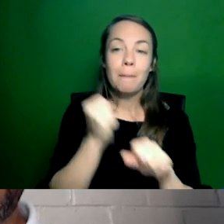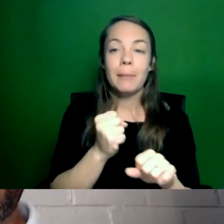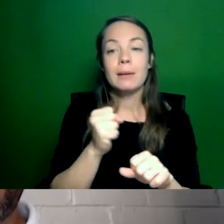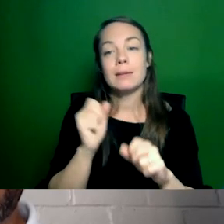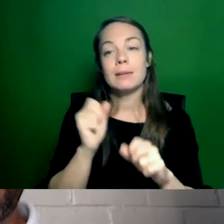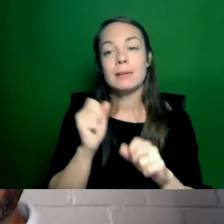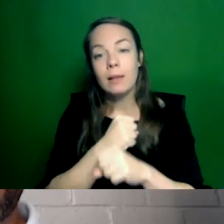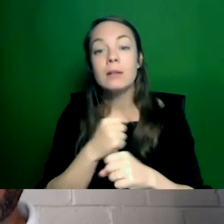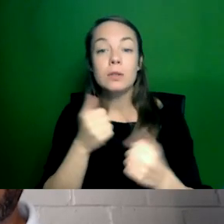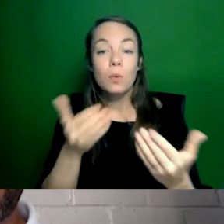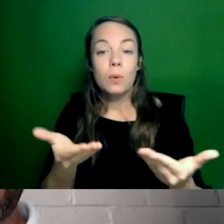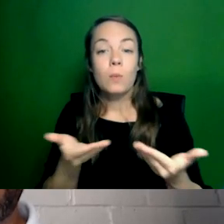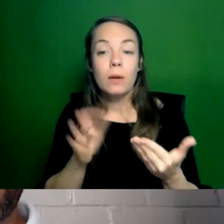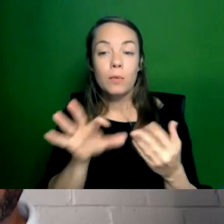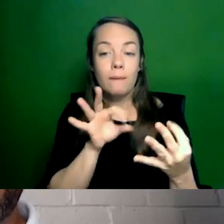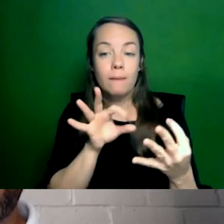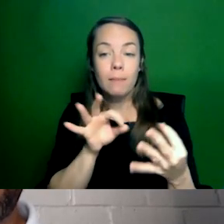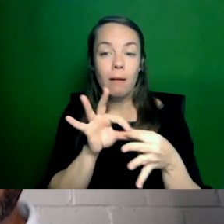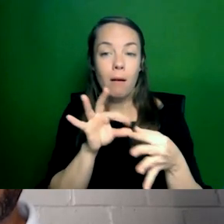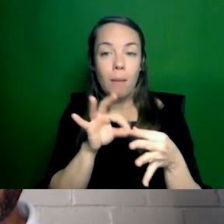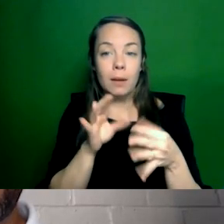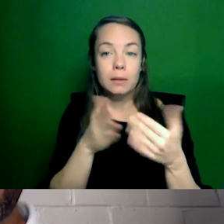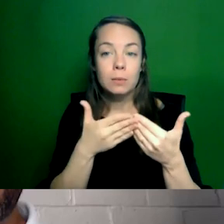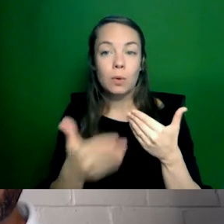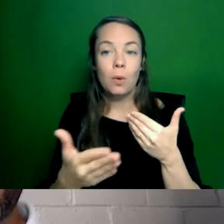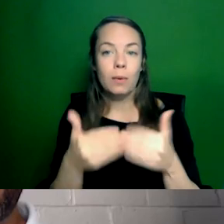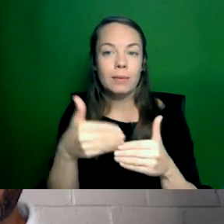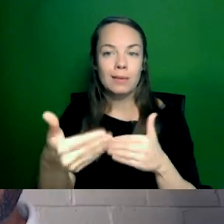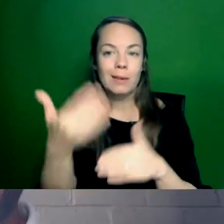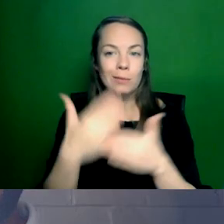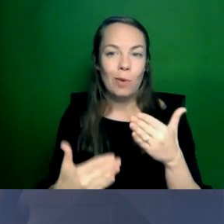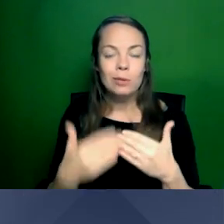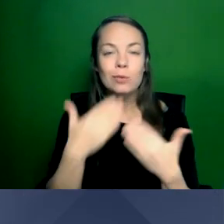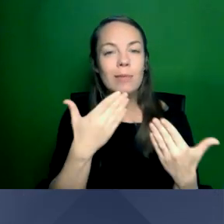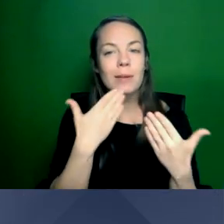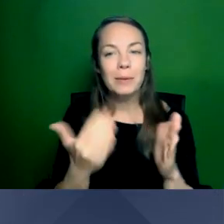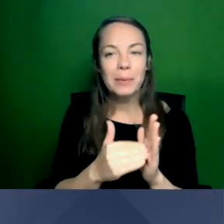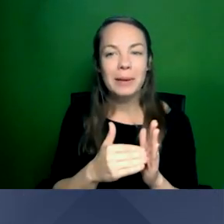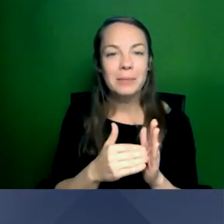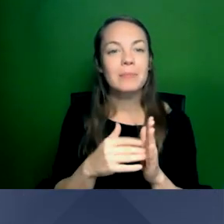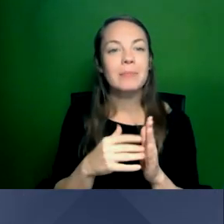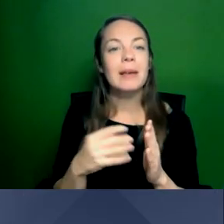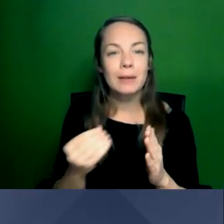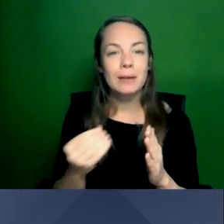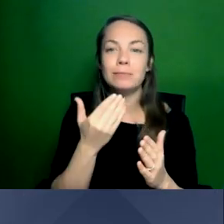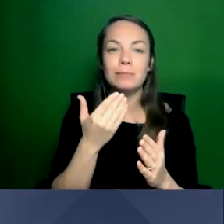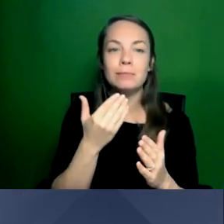and comments as we move forward with the next portion of this conference. So thank you, everyone.